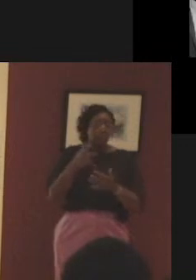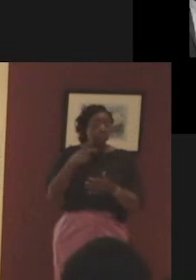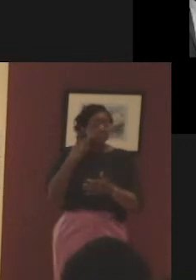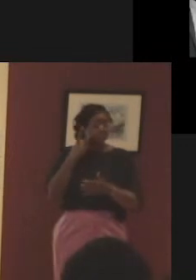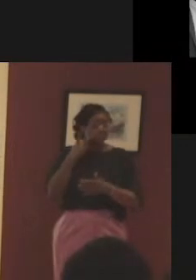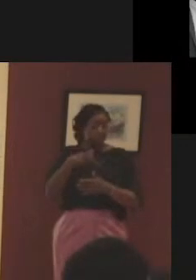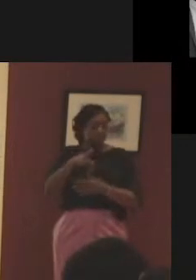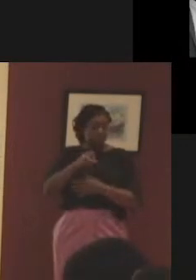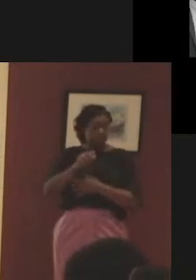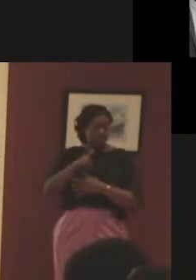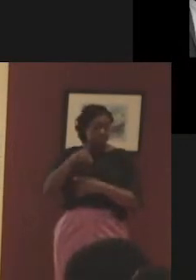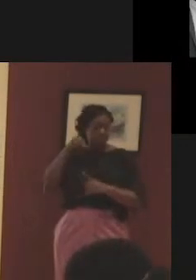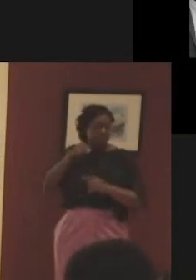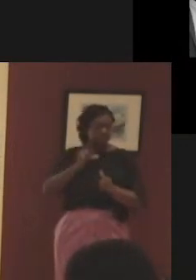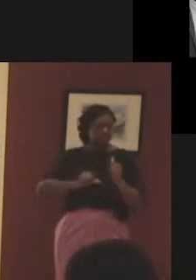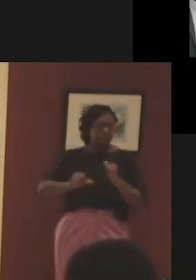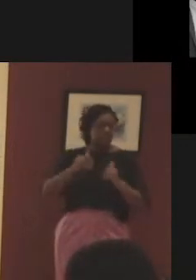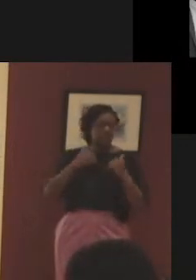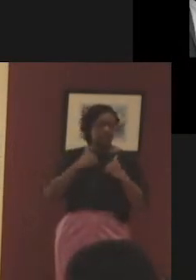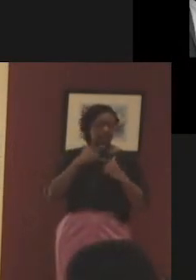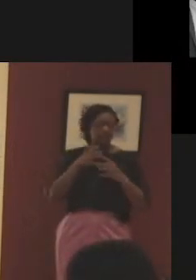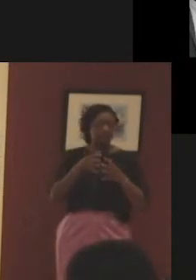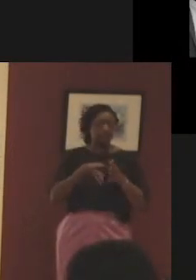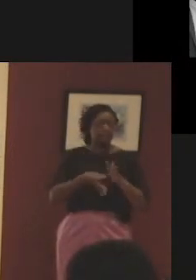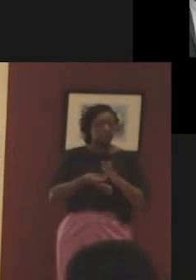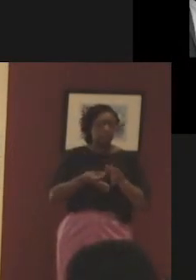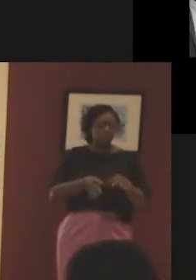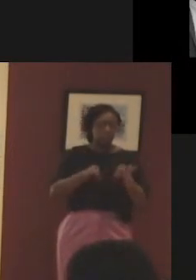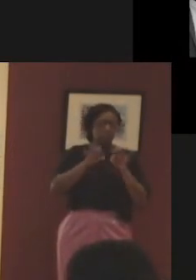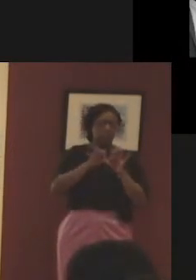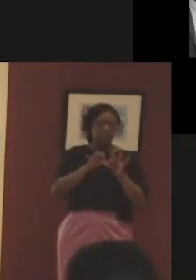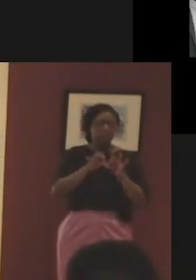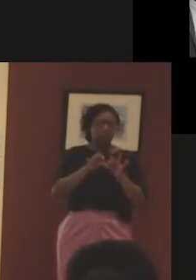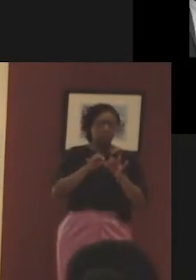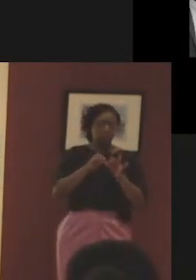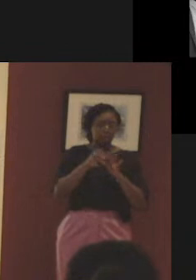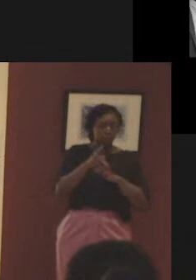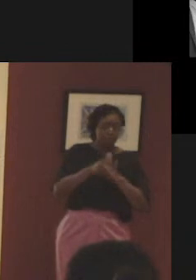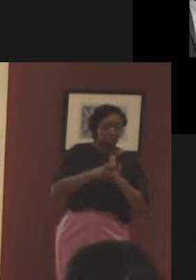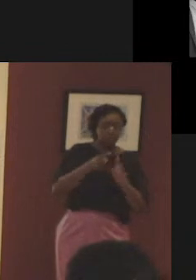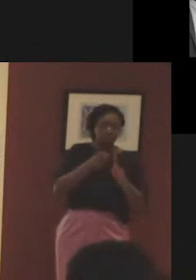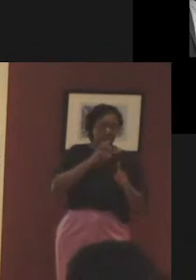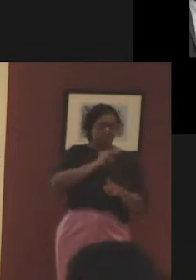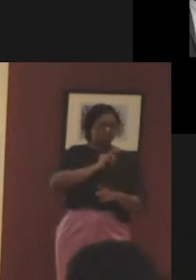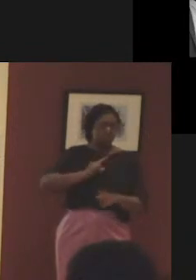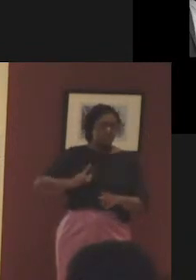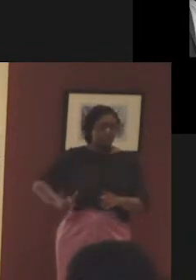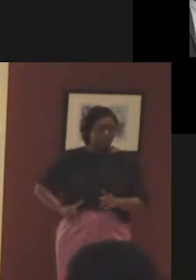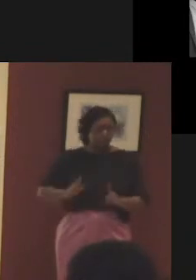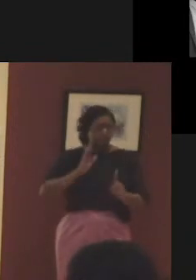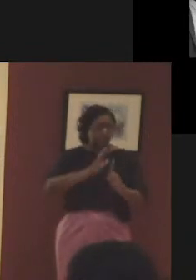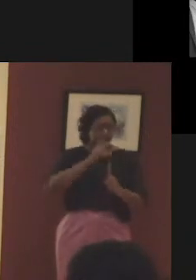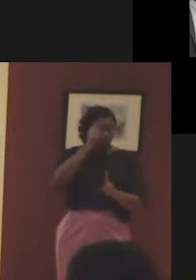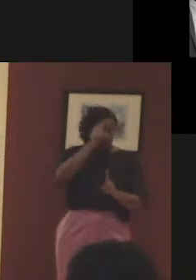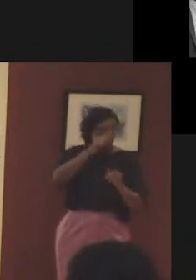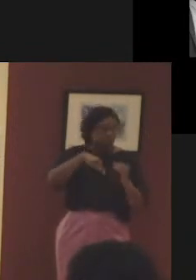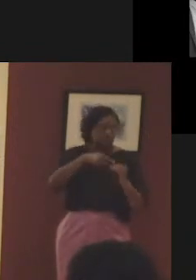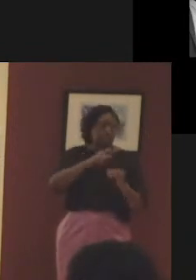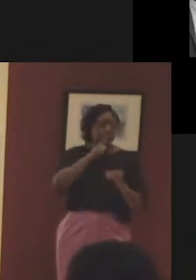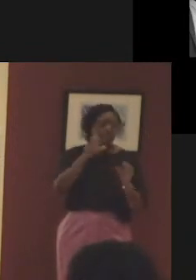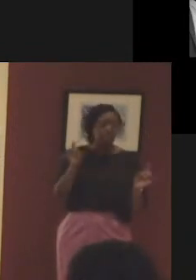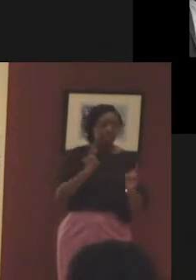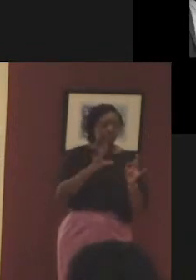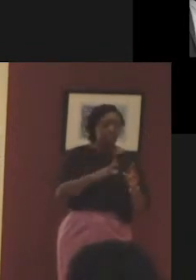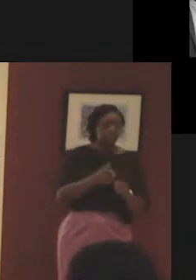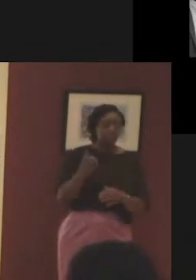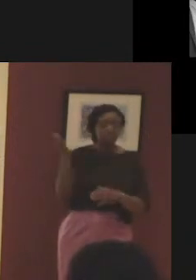in this work enact key principles, right, of Martin Luther King Jr.'s theories on nonviolence, which I'm putting up here, these